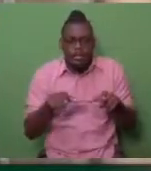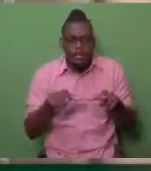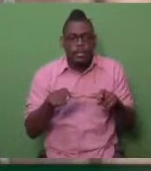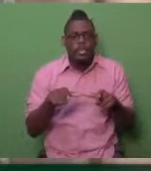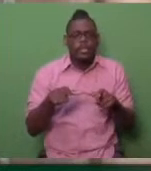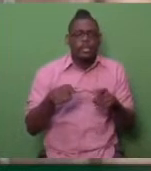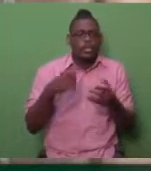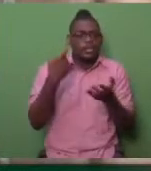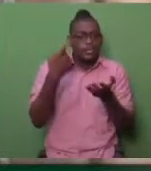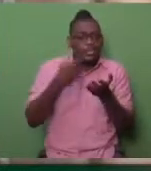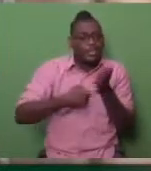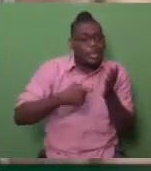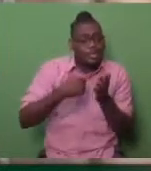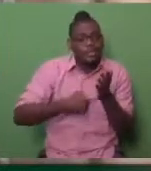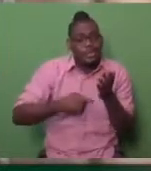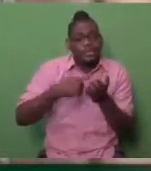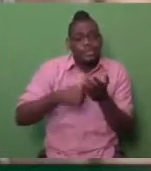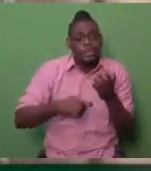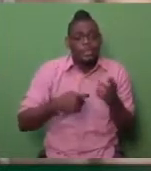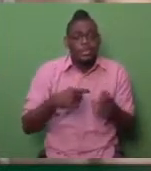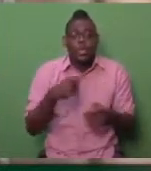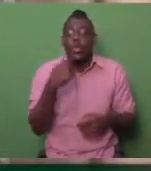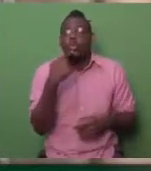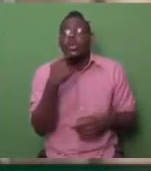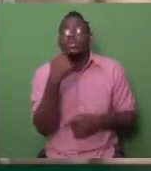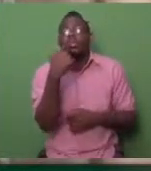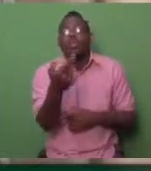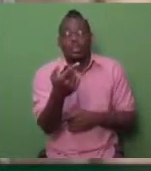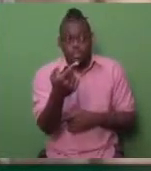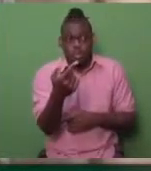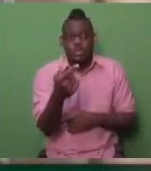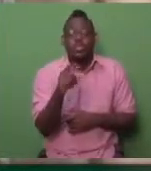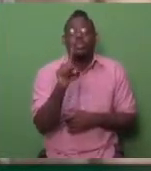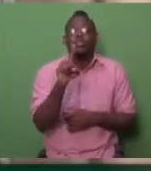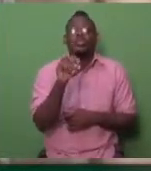Mr. Prime Minister, through you, madam, I